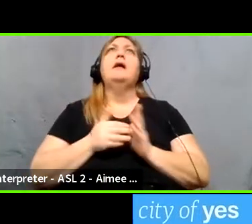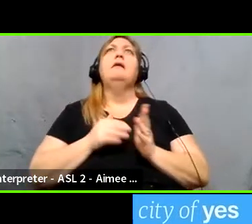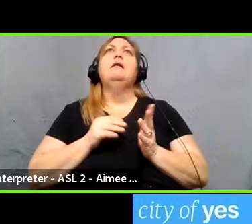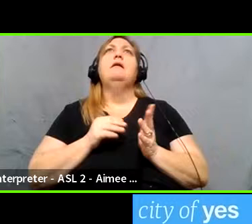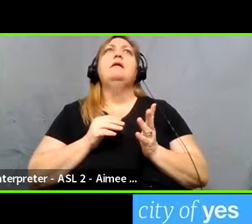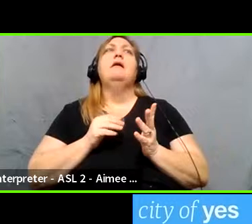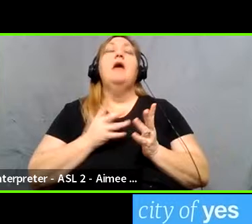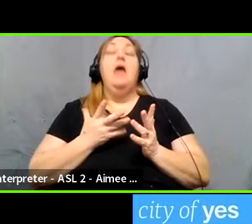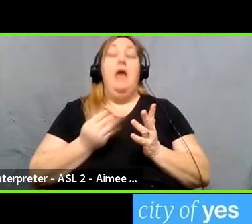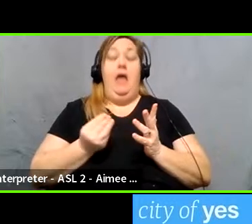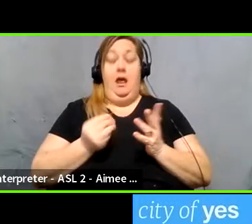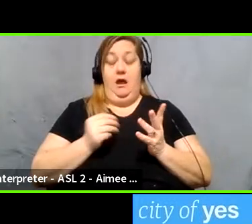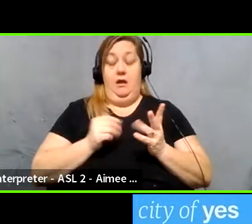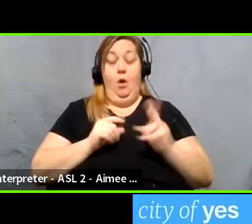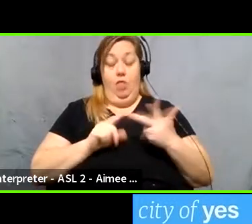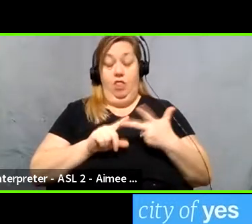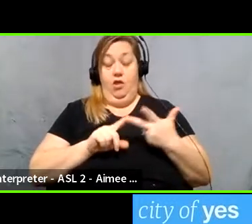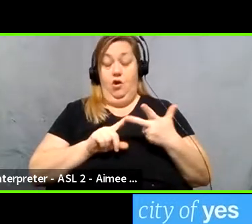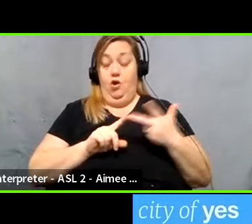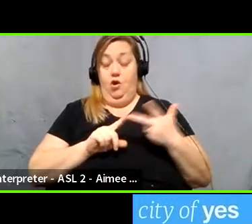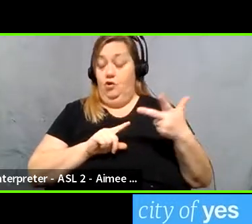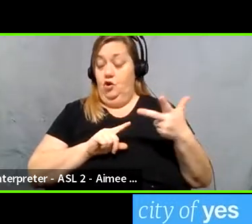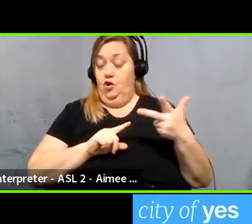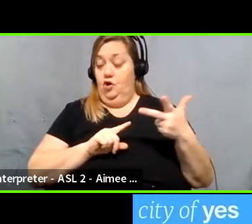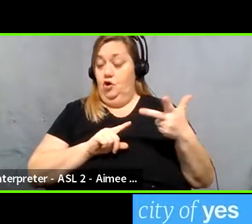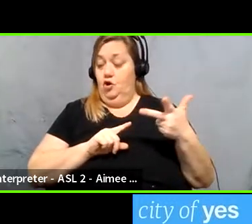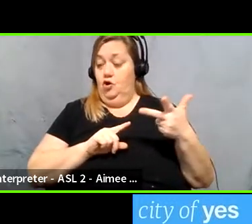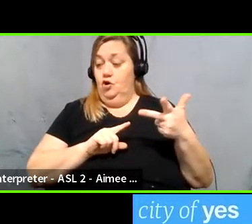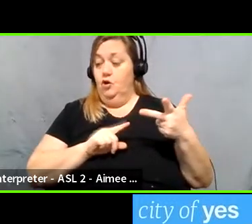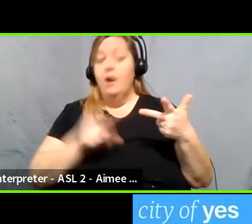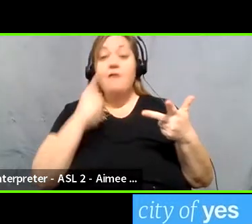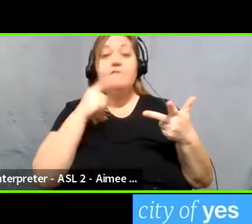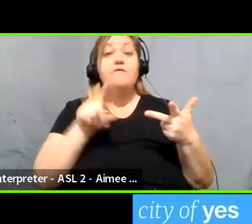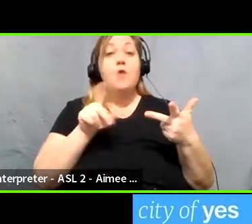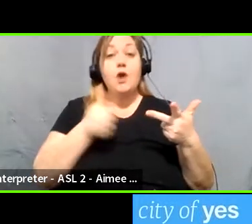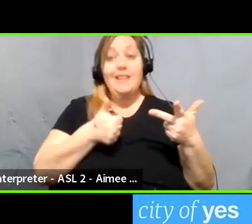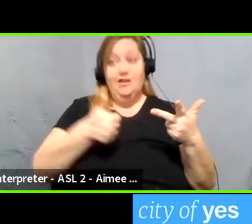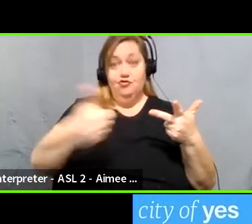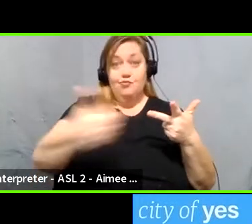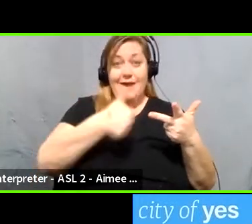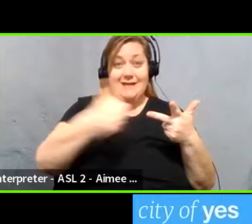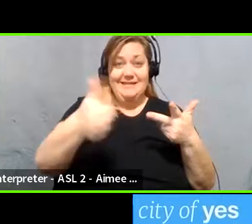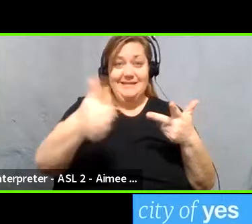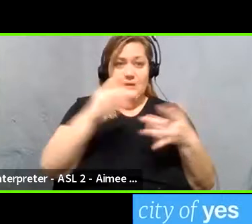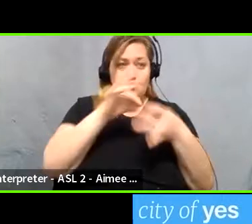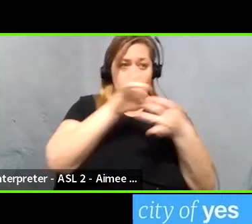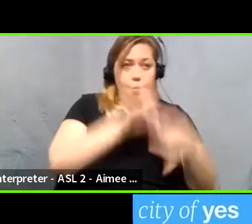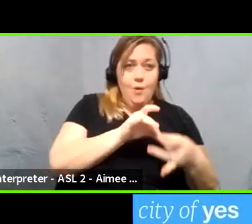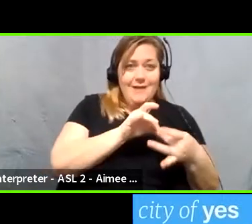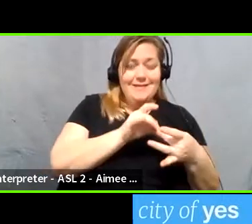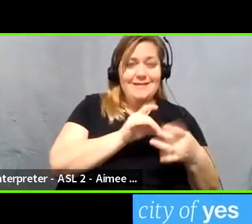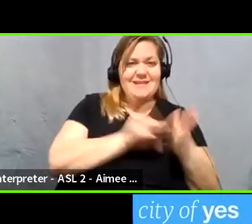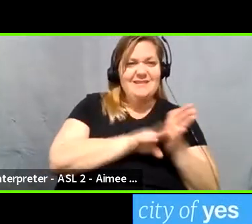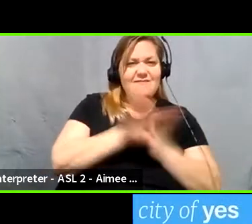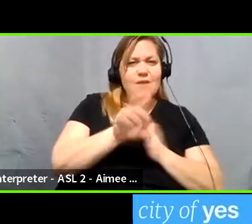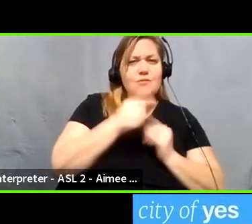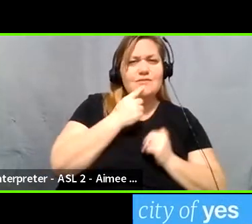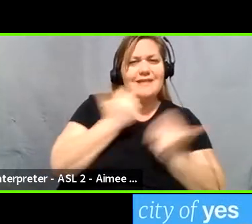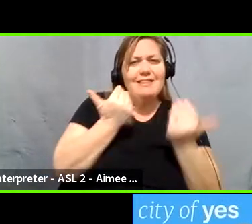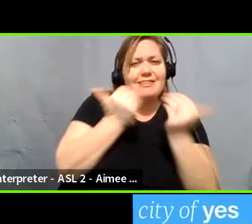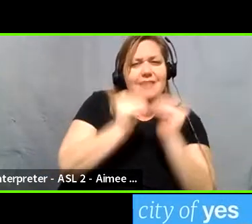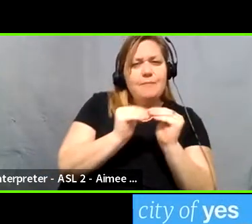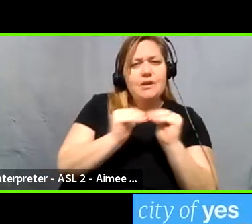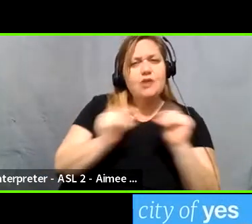And the third thing is, for the transit-oriented development, you said that it would be limited